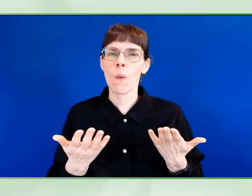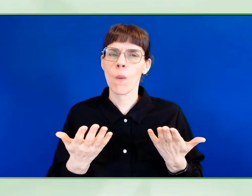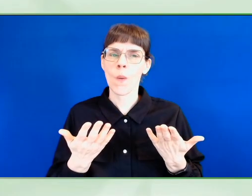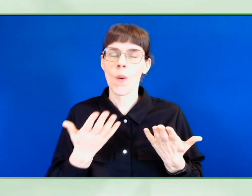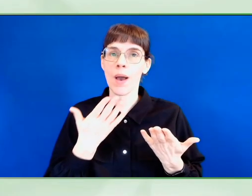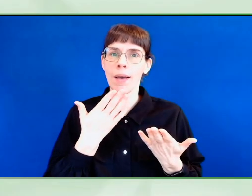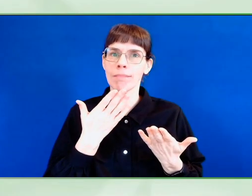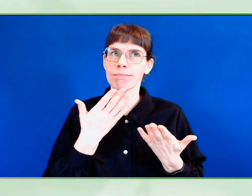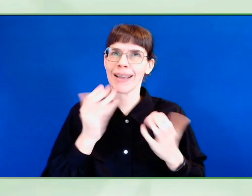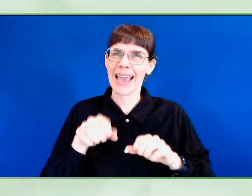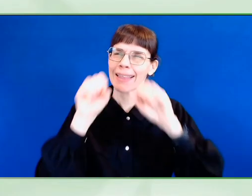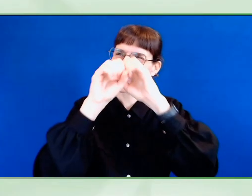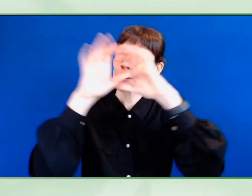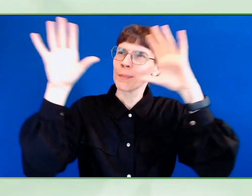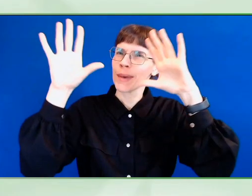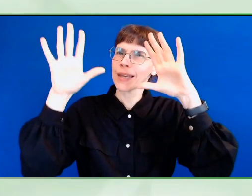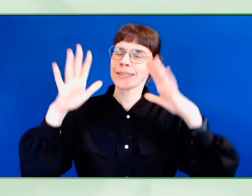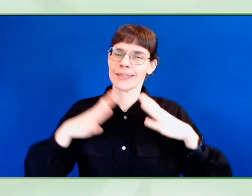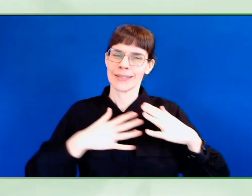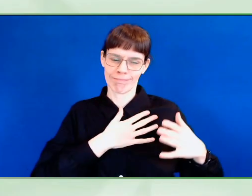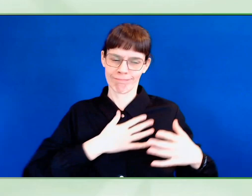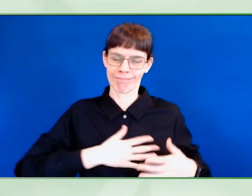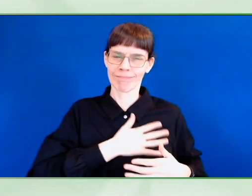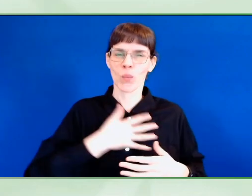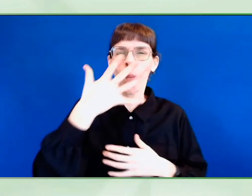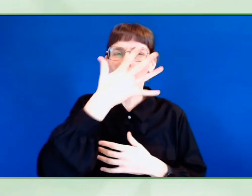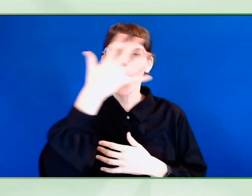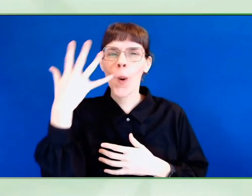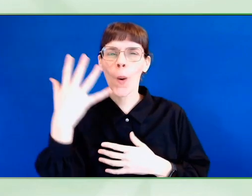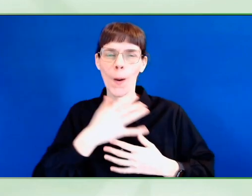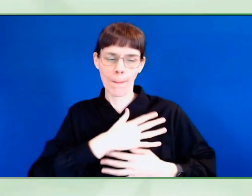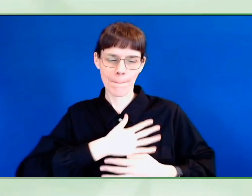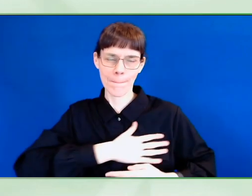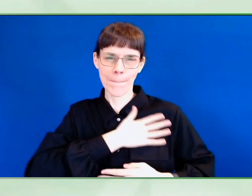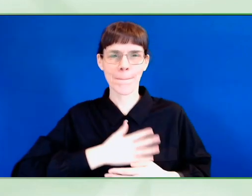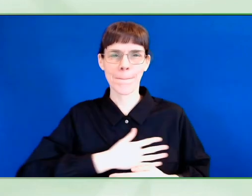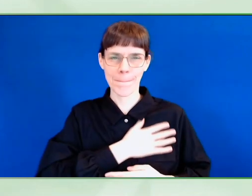warm space around your heart and giving your body just a moment of love.